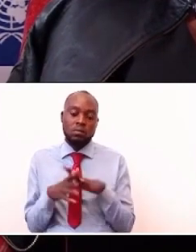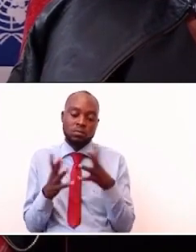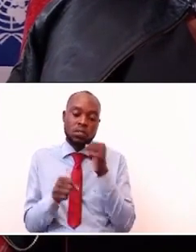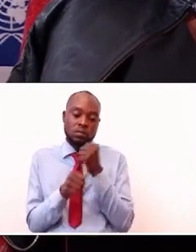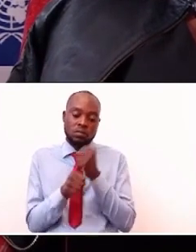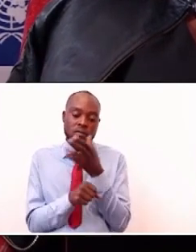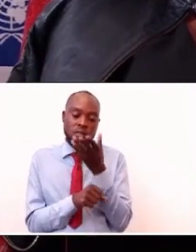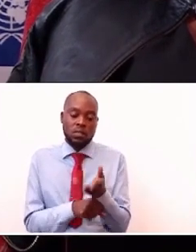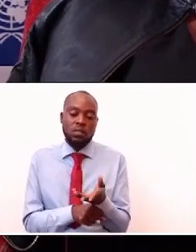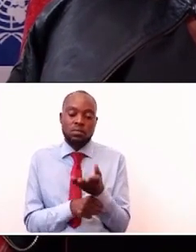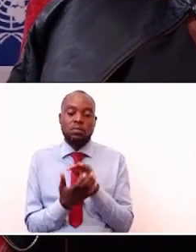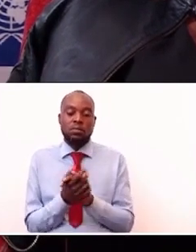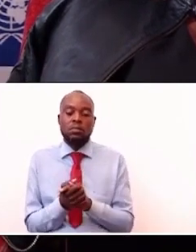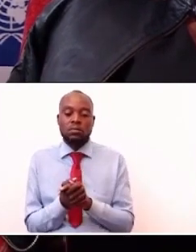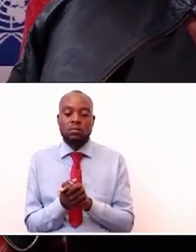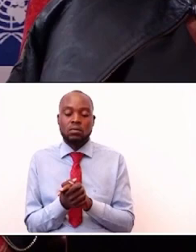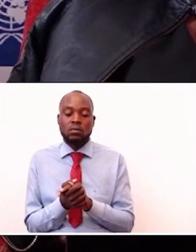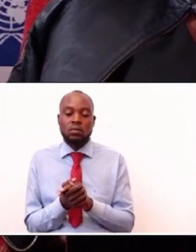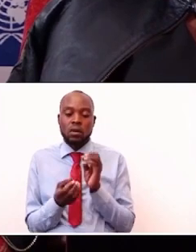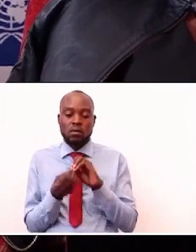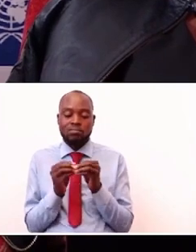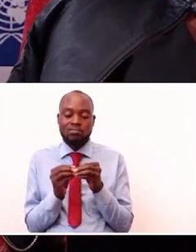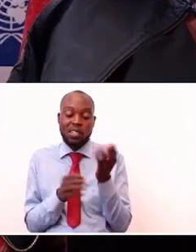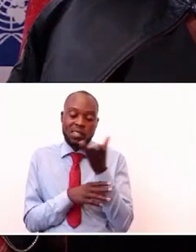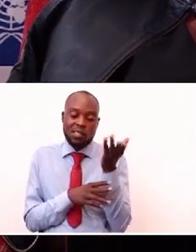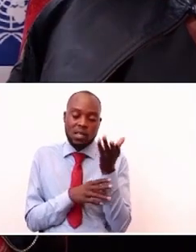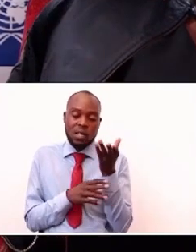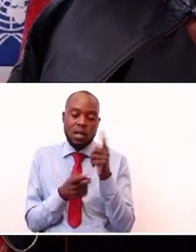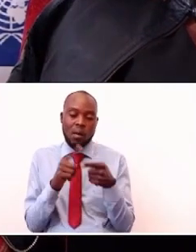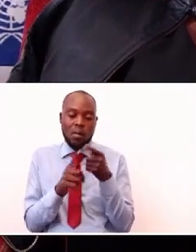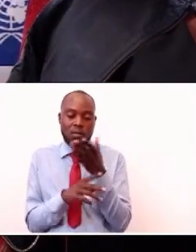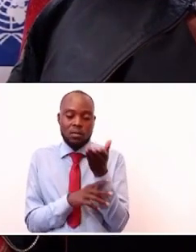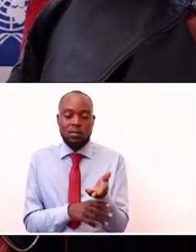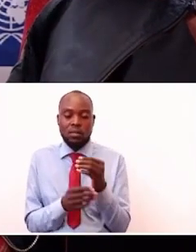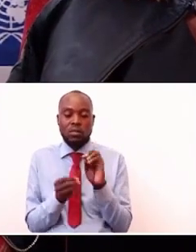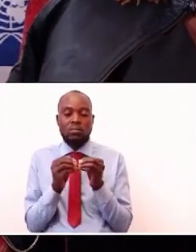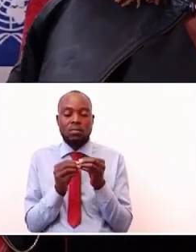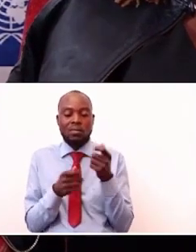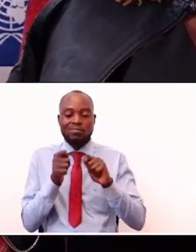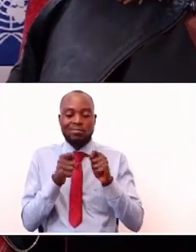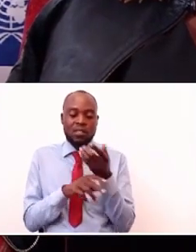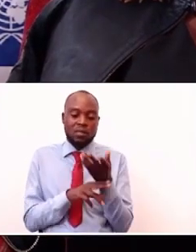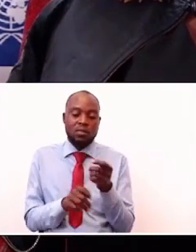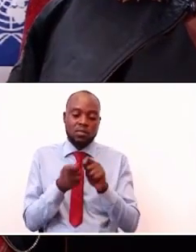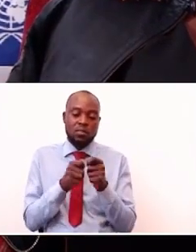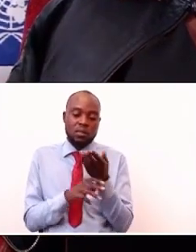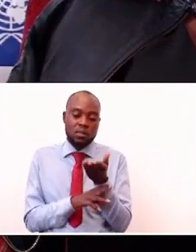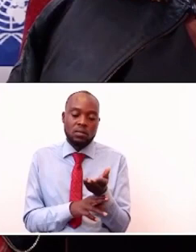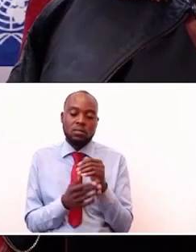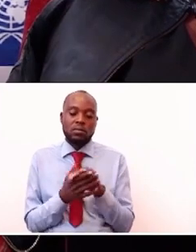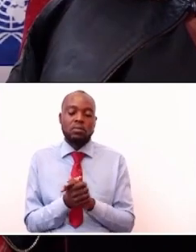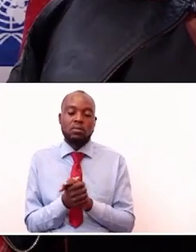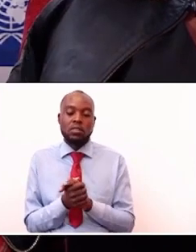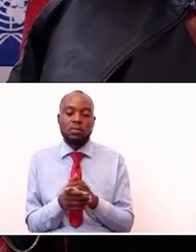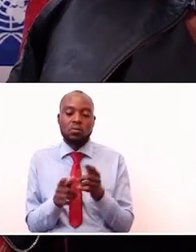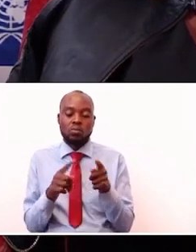was to try and resist it, then okay, let's not do anything about it, and then let's put some mechanisms in place to regulate it. And now there are specific efforts by